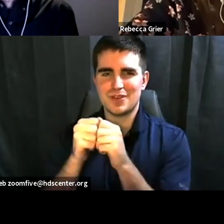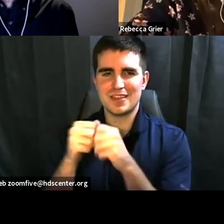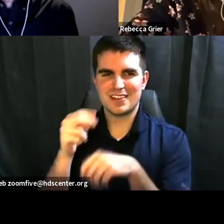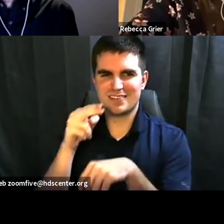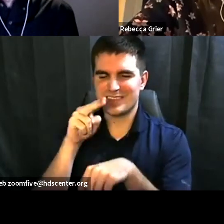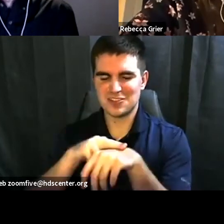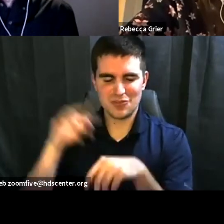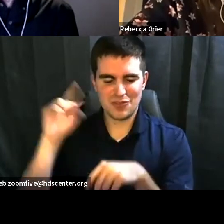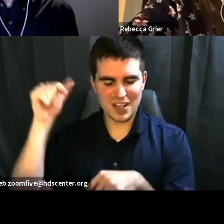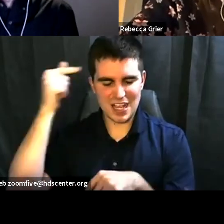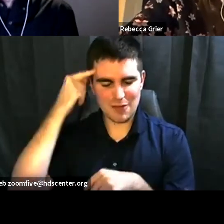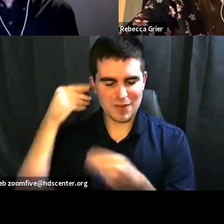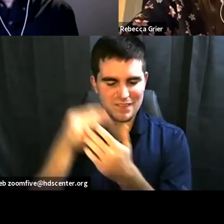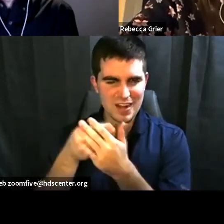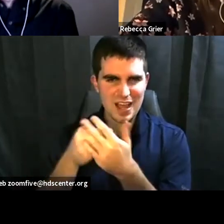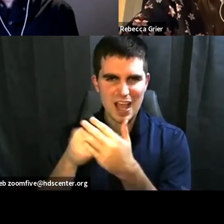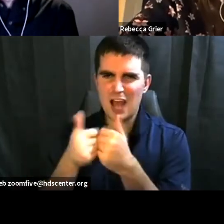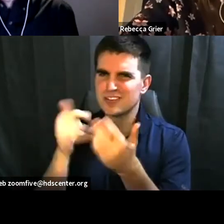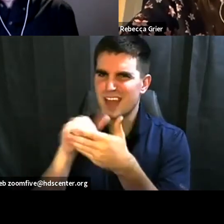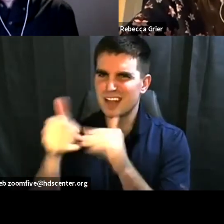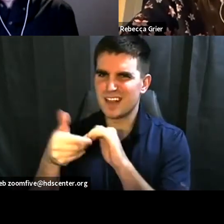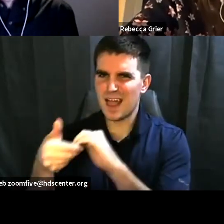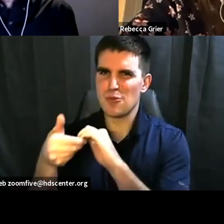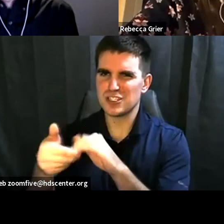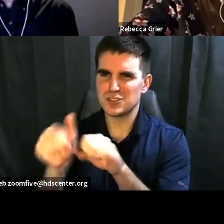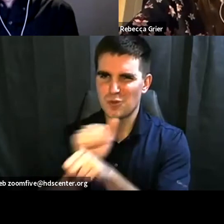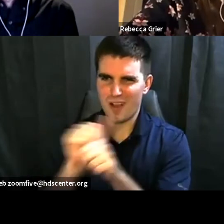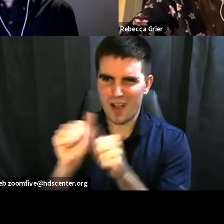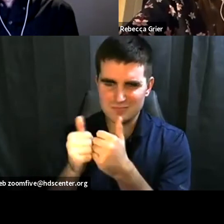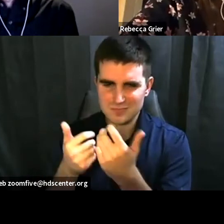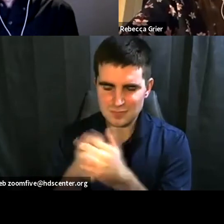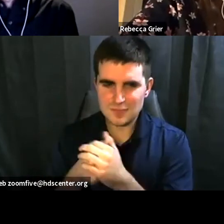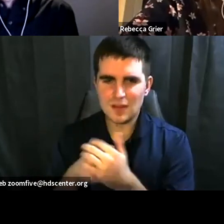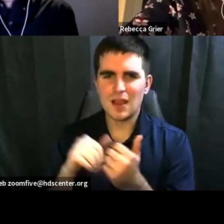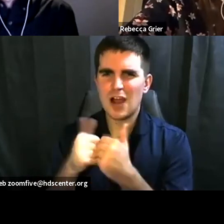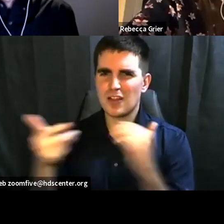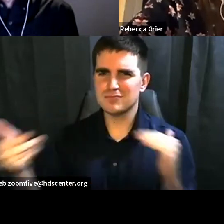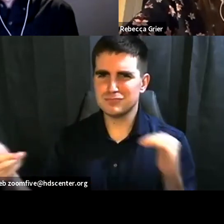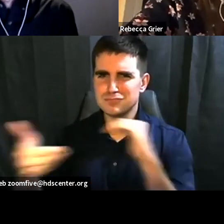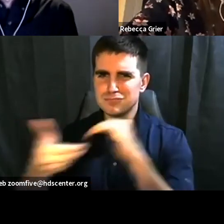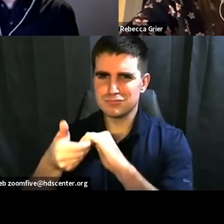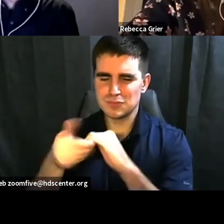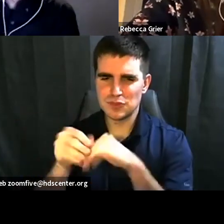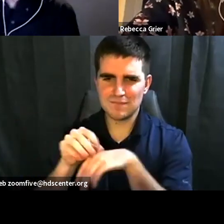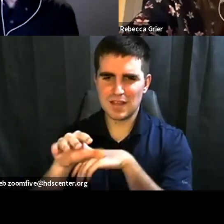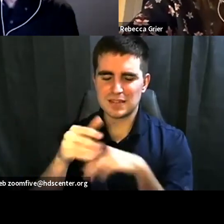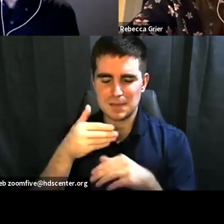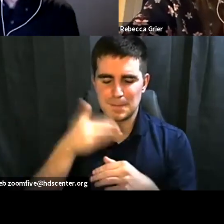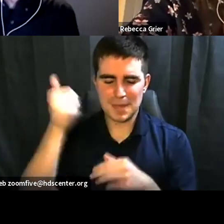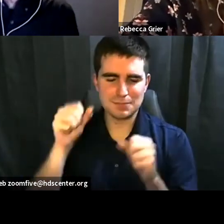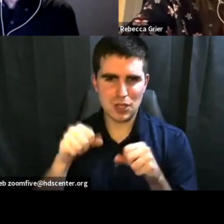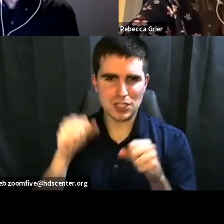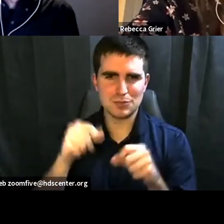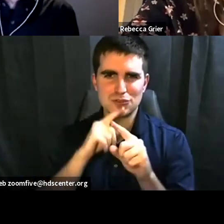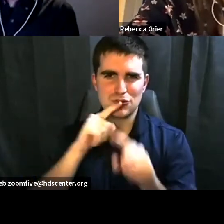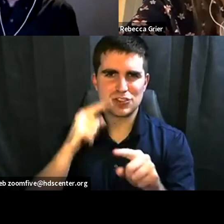those collaborations work? How do they come together to affect the best possible solutions